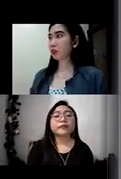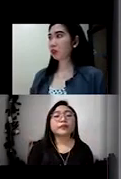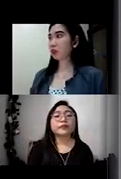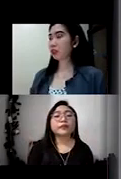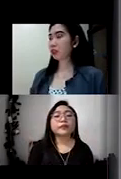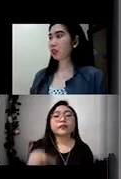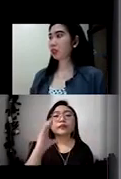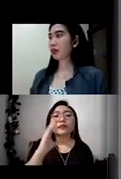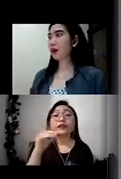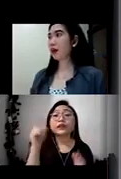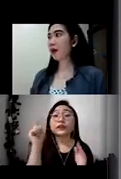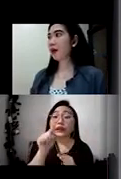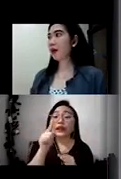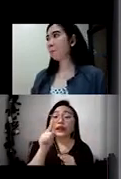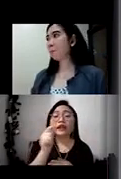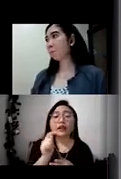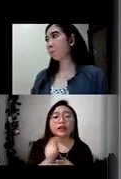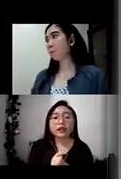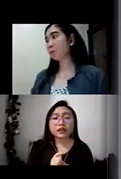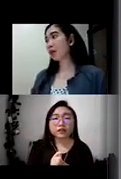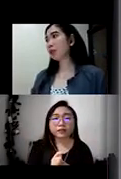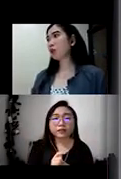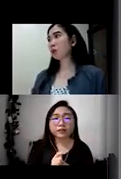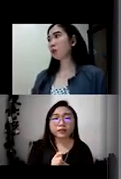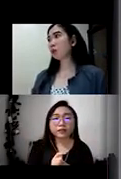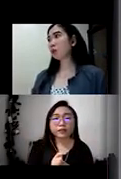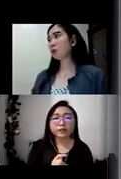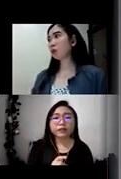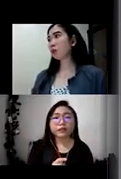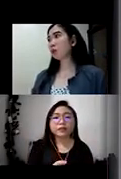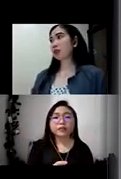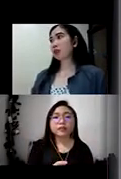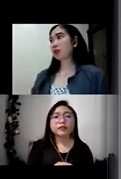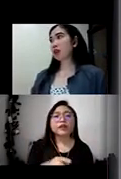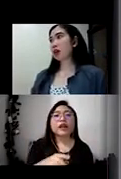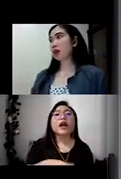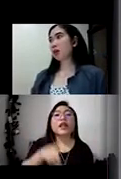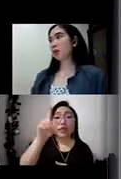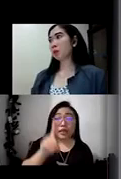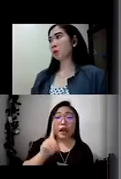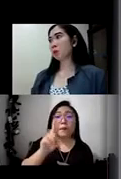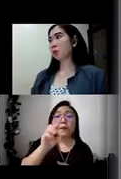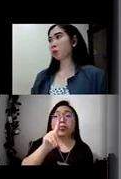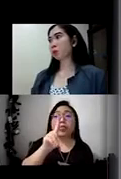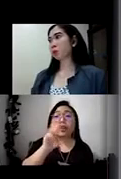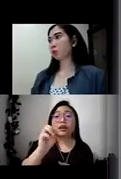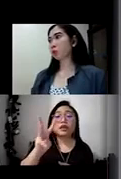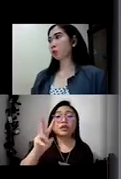what do you call this? Click the drop down button, then